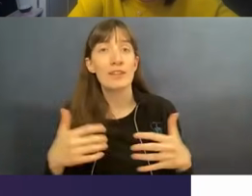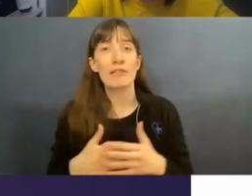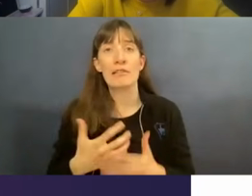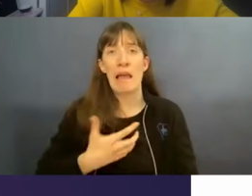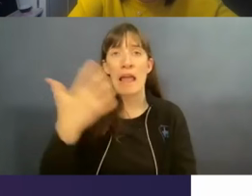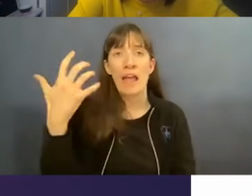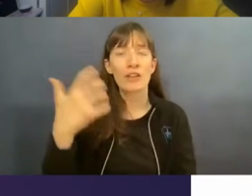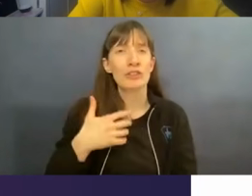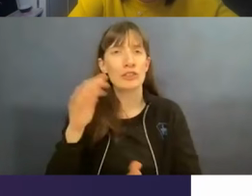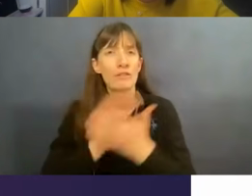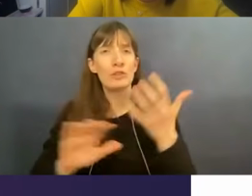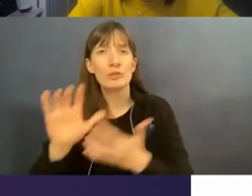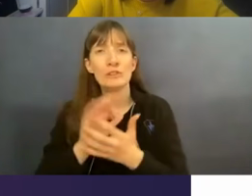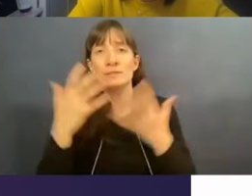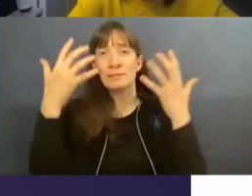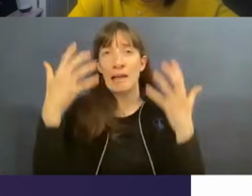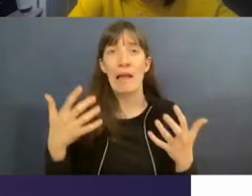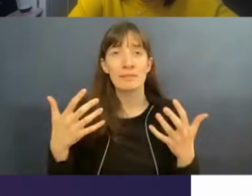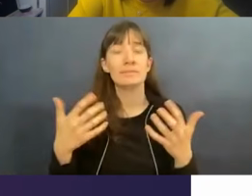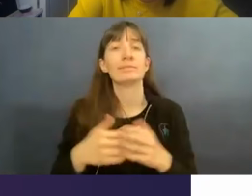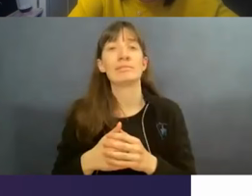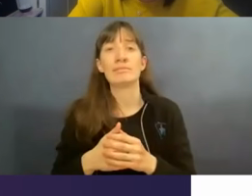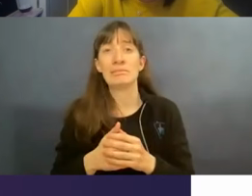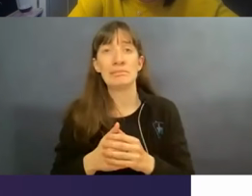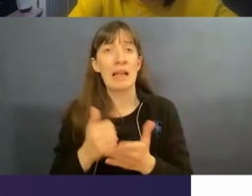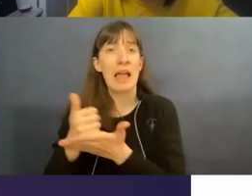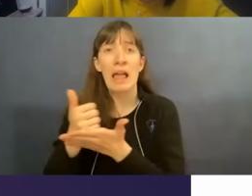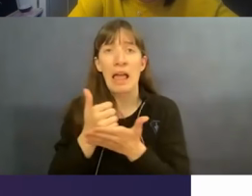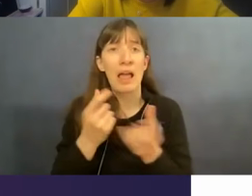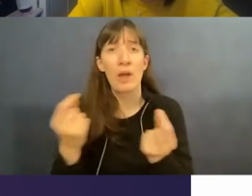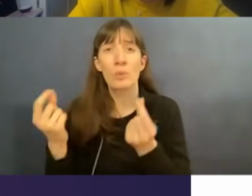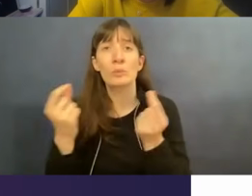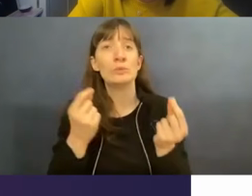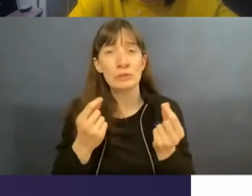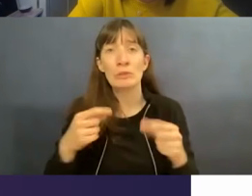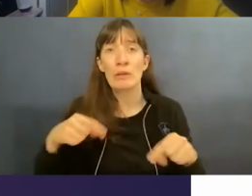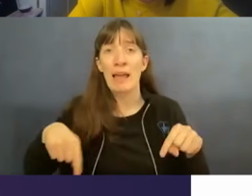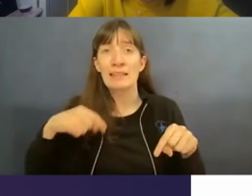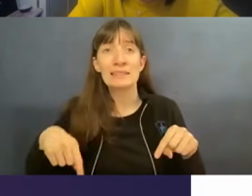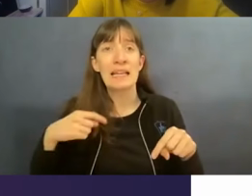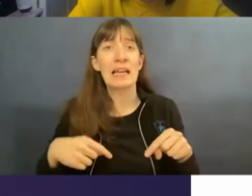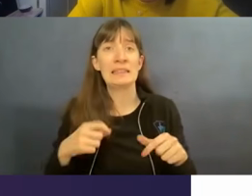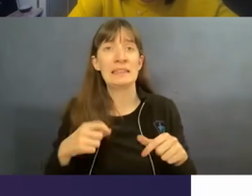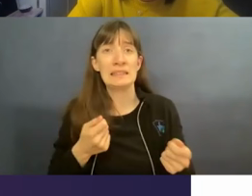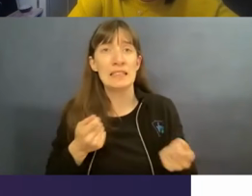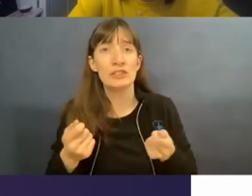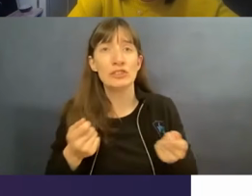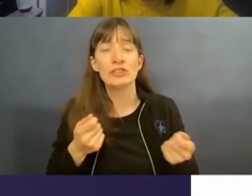confusion, sadness, helplessness, anxiety, tension, maybe numbness,